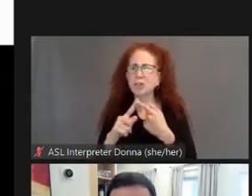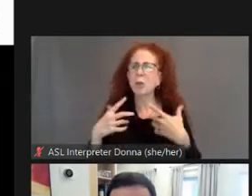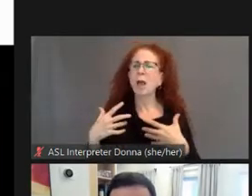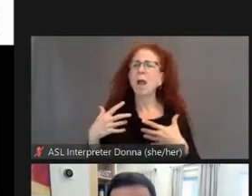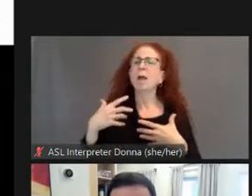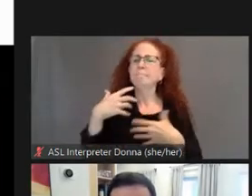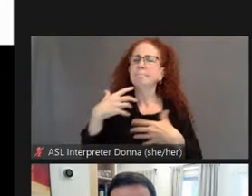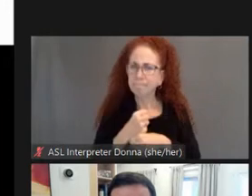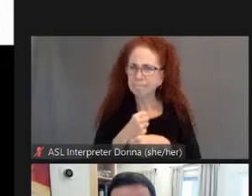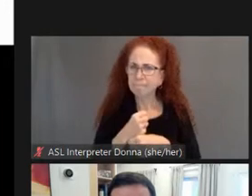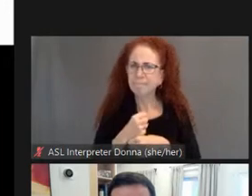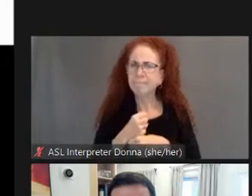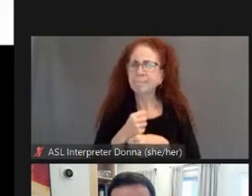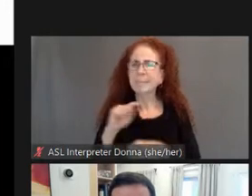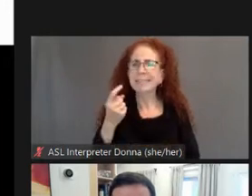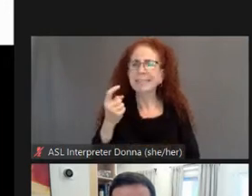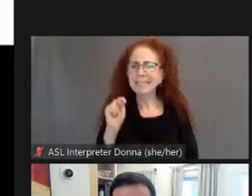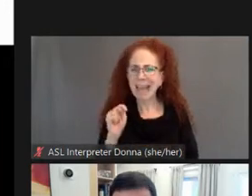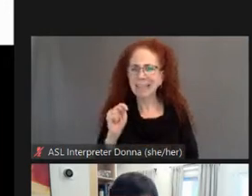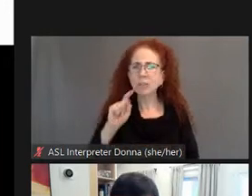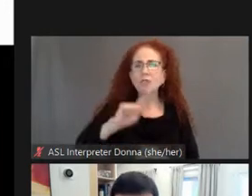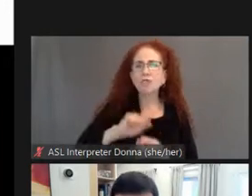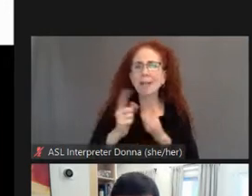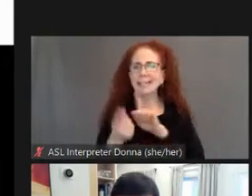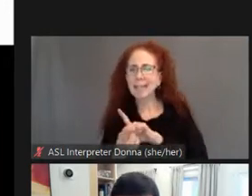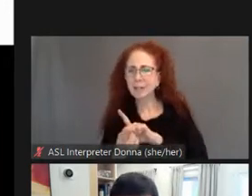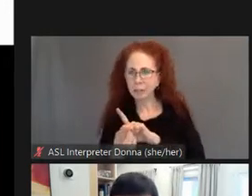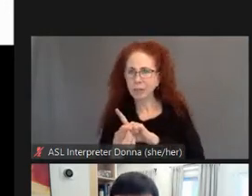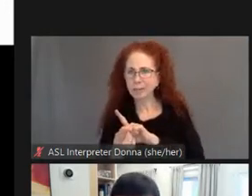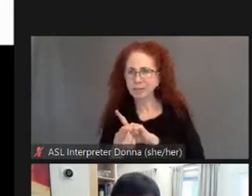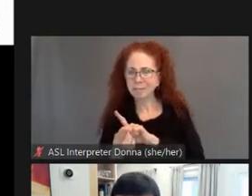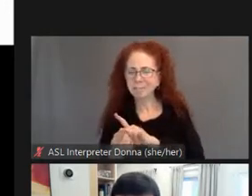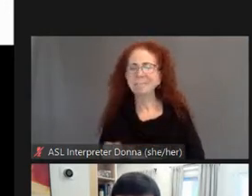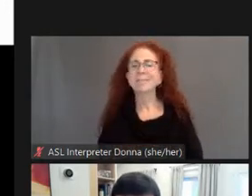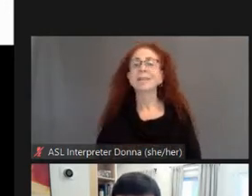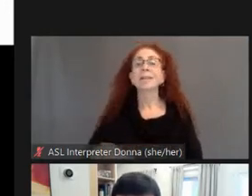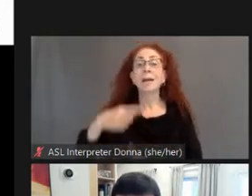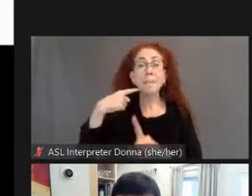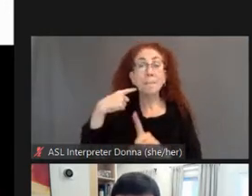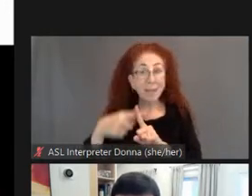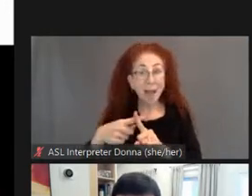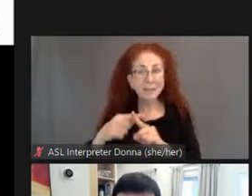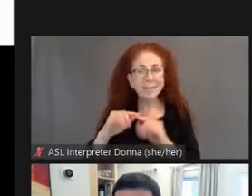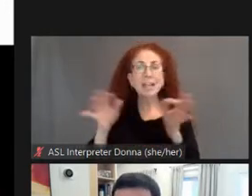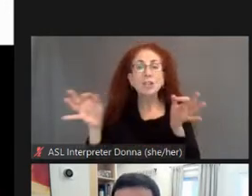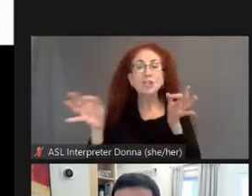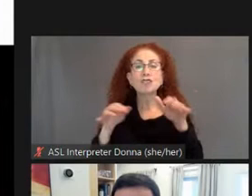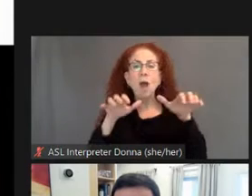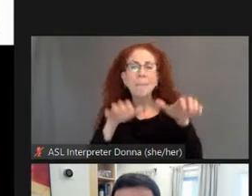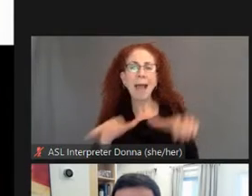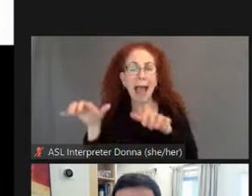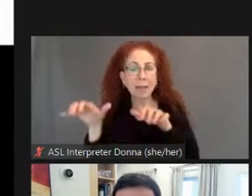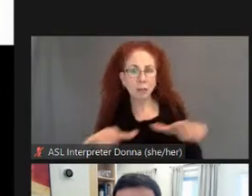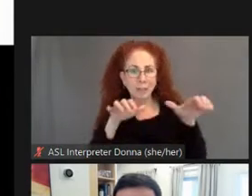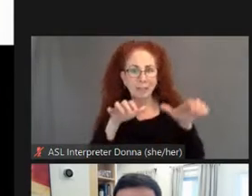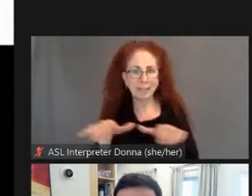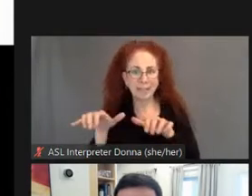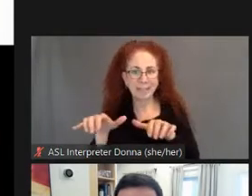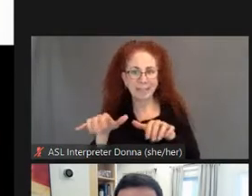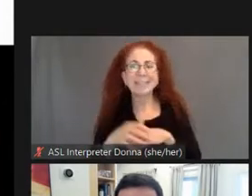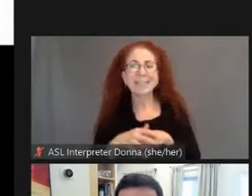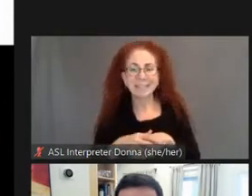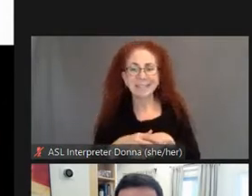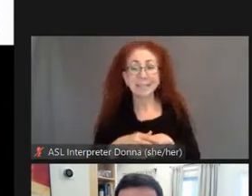summarizing text translation and also describing the actions that are occurring and any